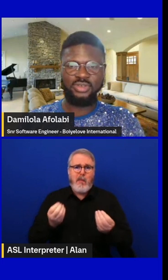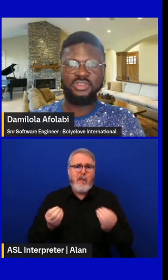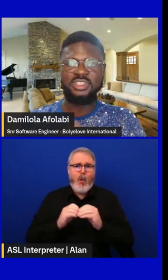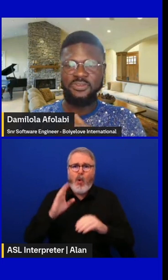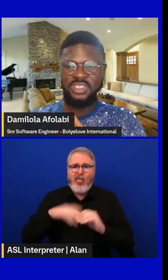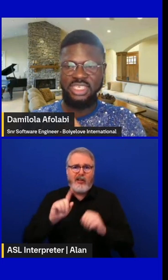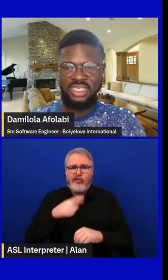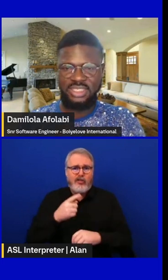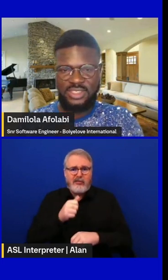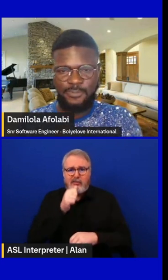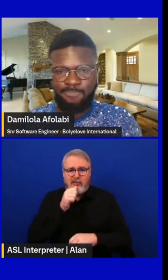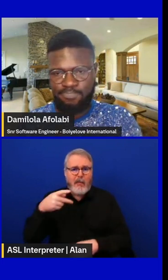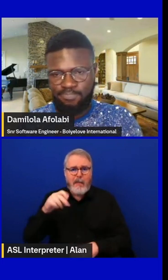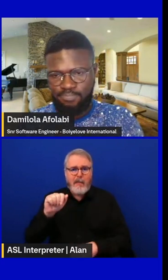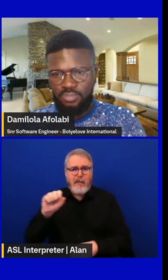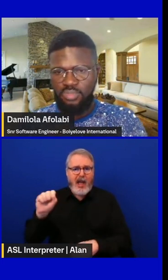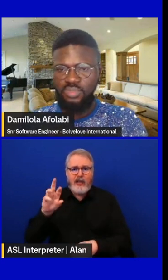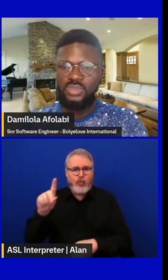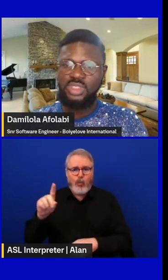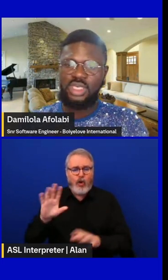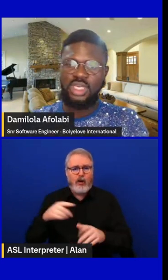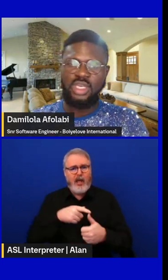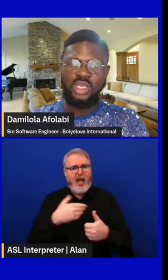passwords, certificates,